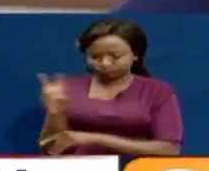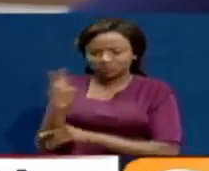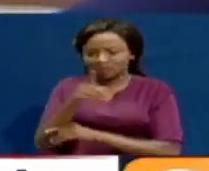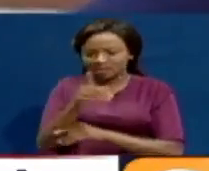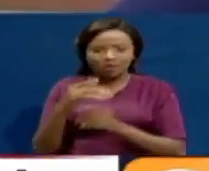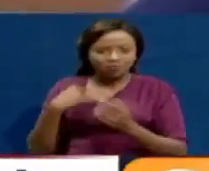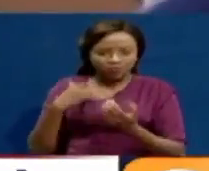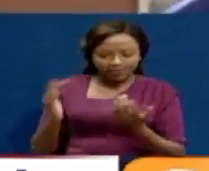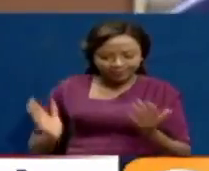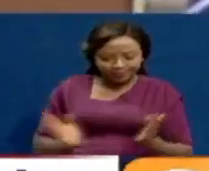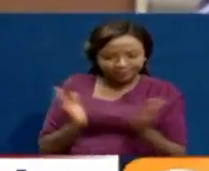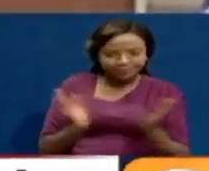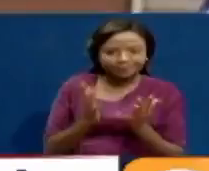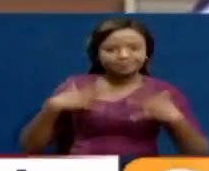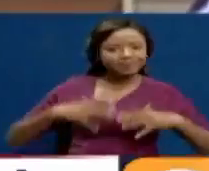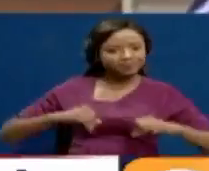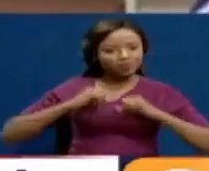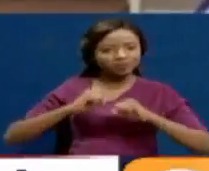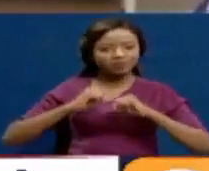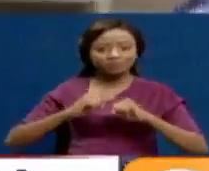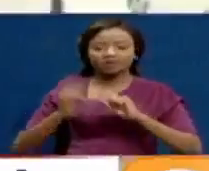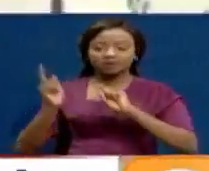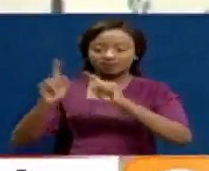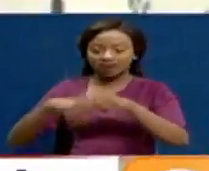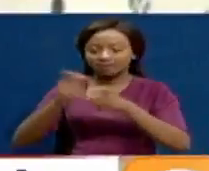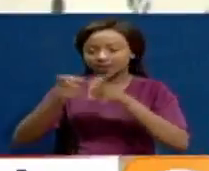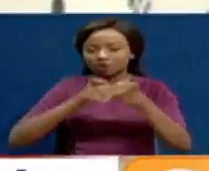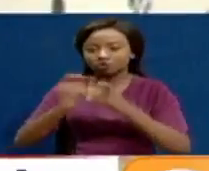the mobilization of more officers to man the point.